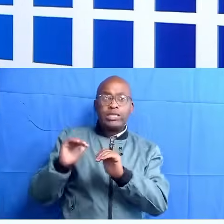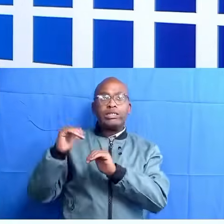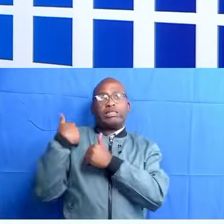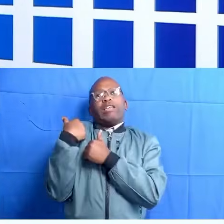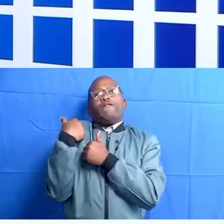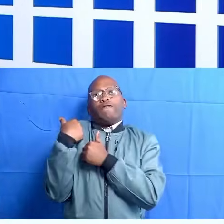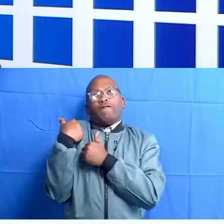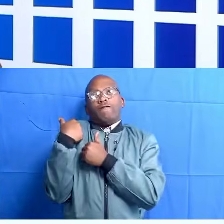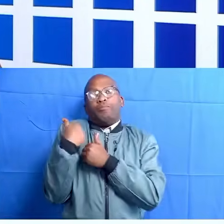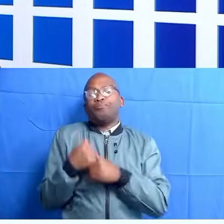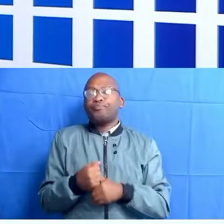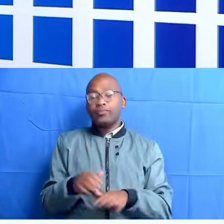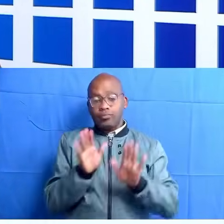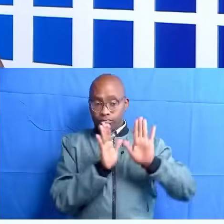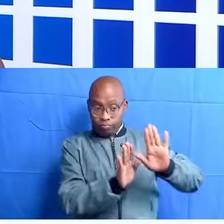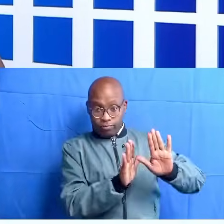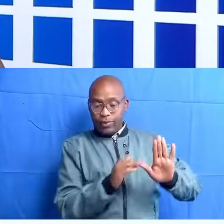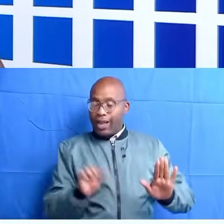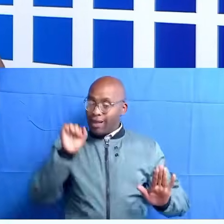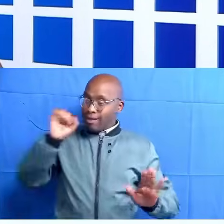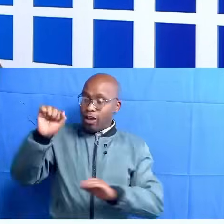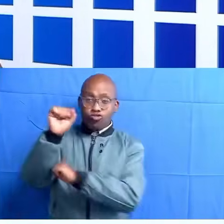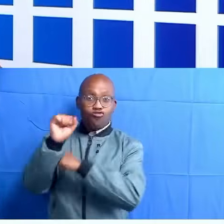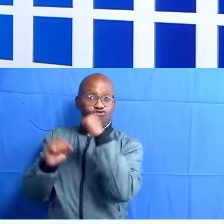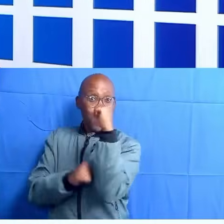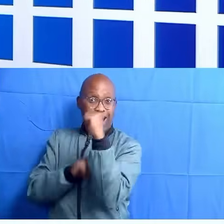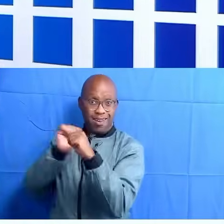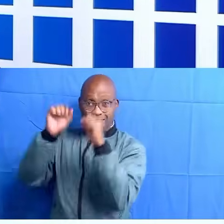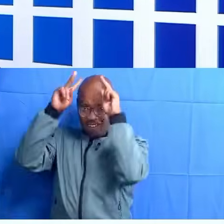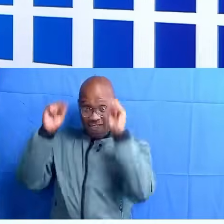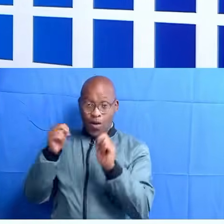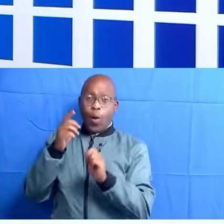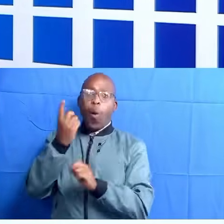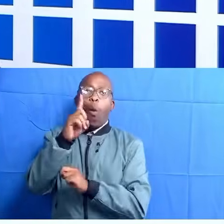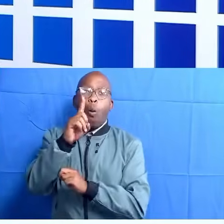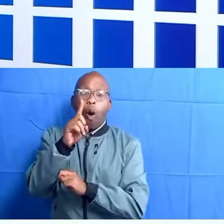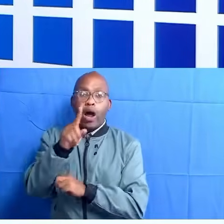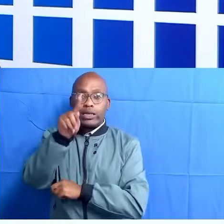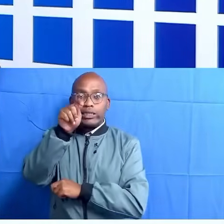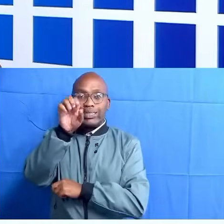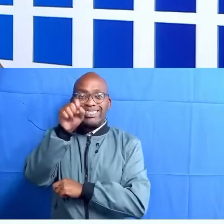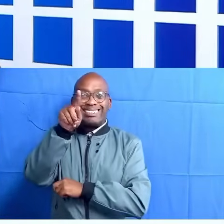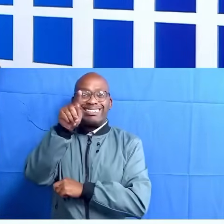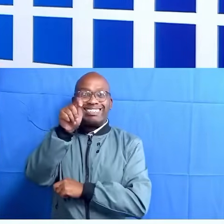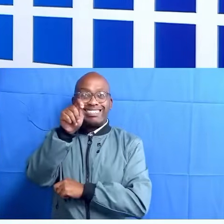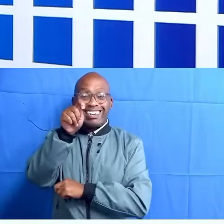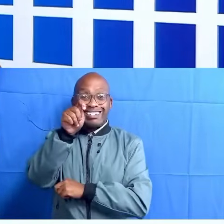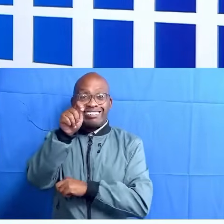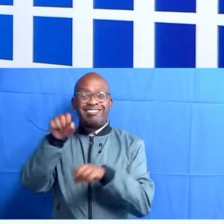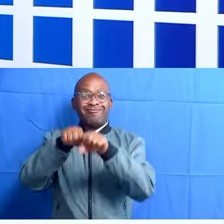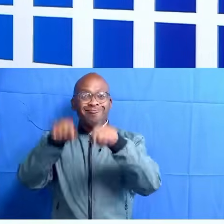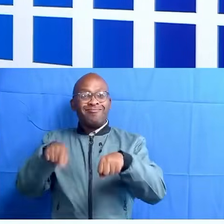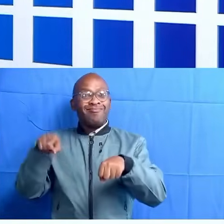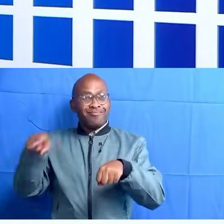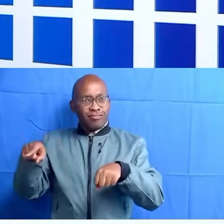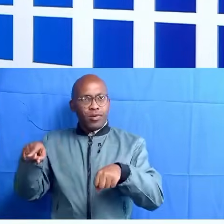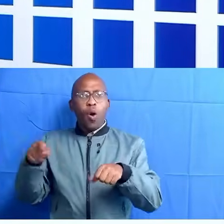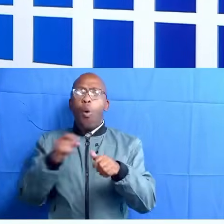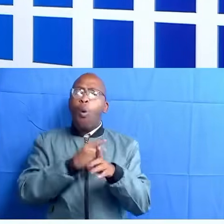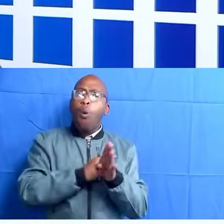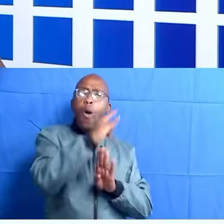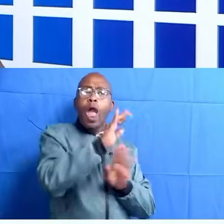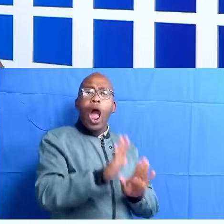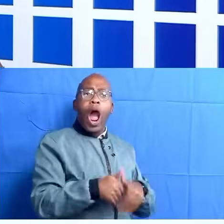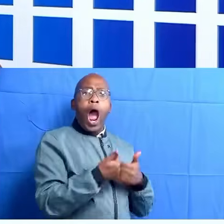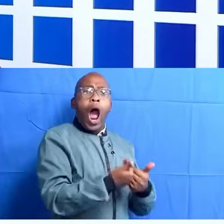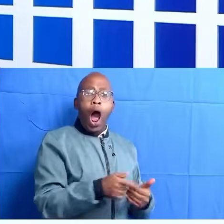successful because the American public turned against the US soldiers, calling them